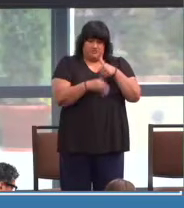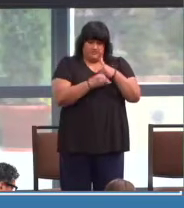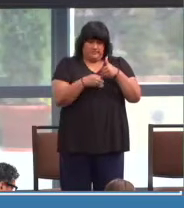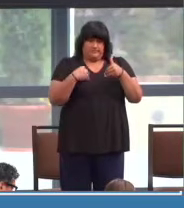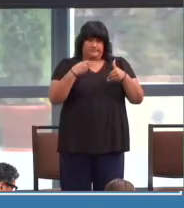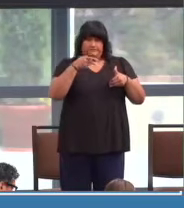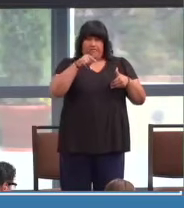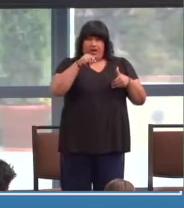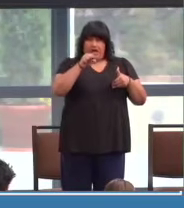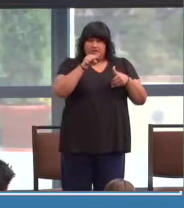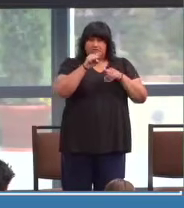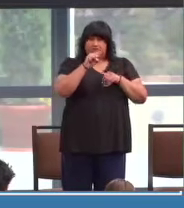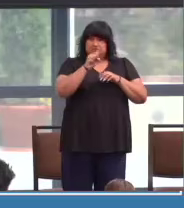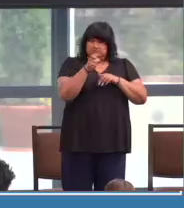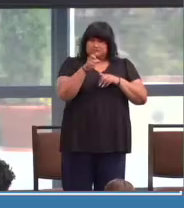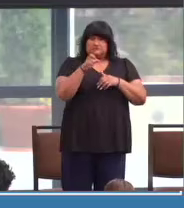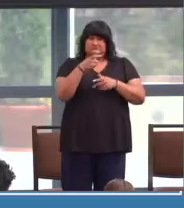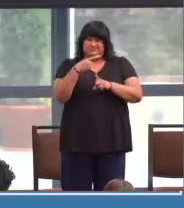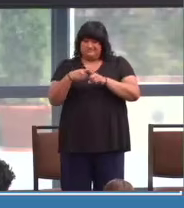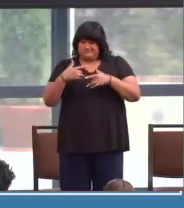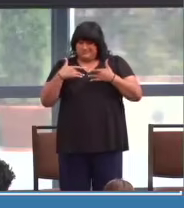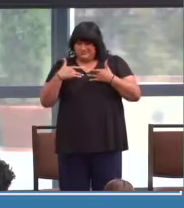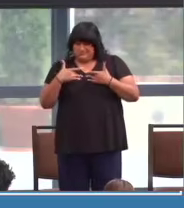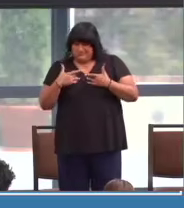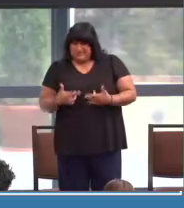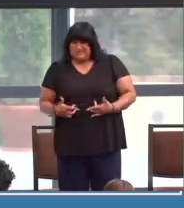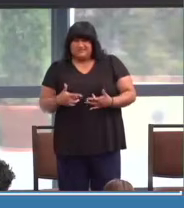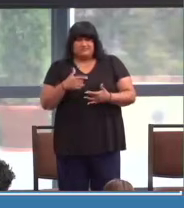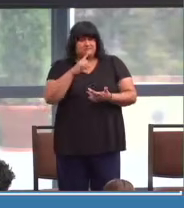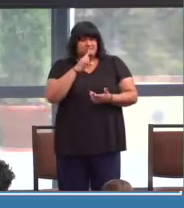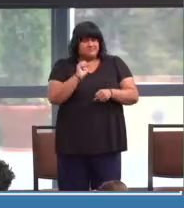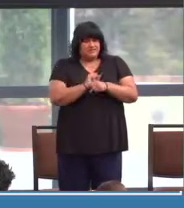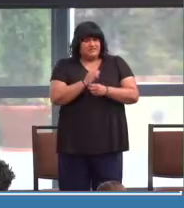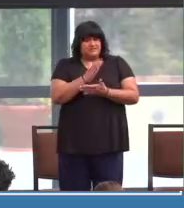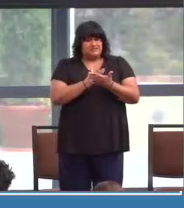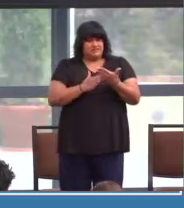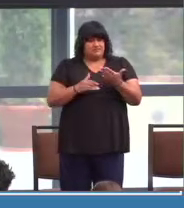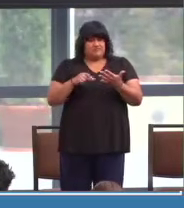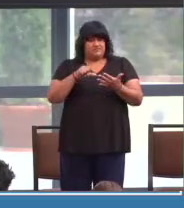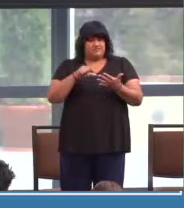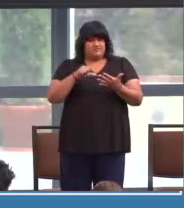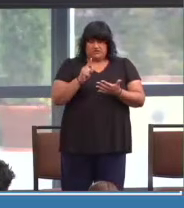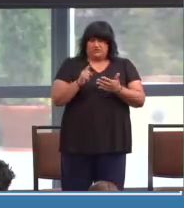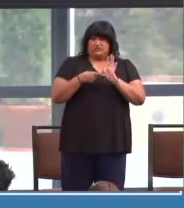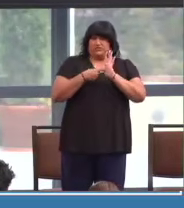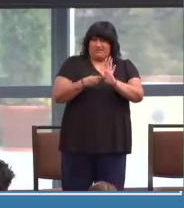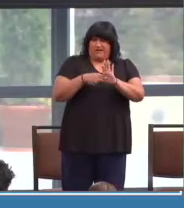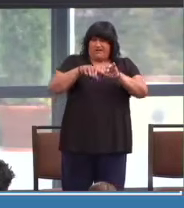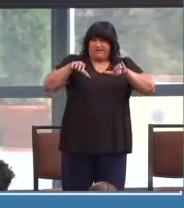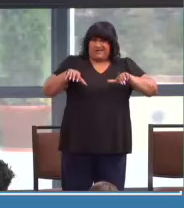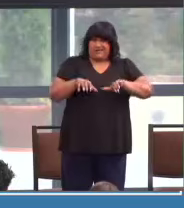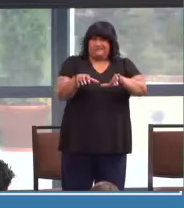and depression. However, my labs almost always do not show active disease, so my doctor has not